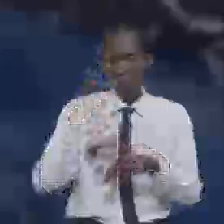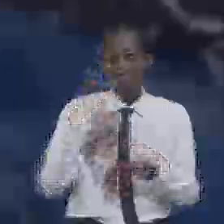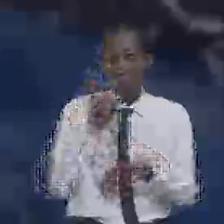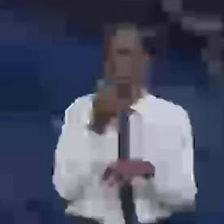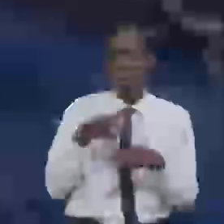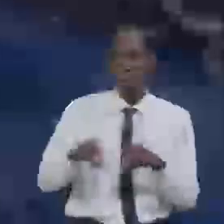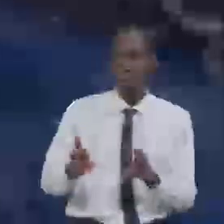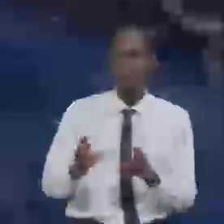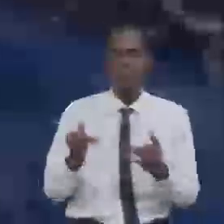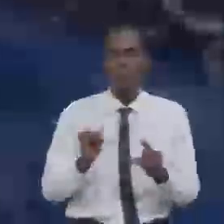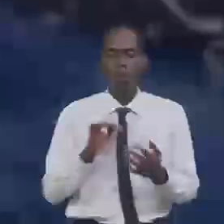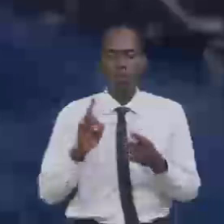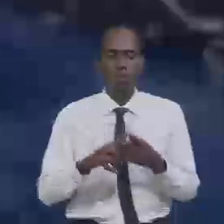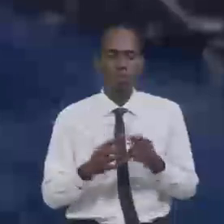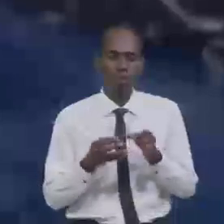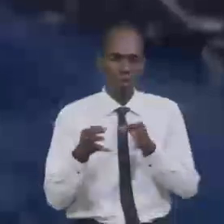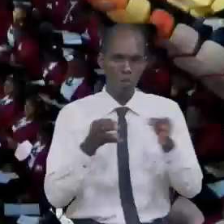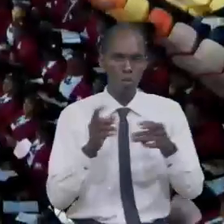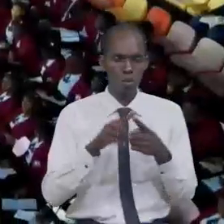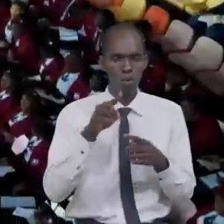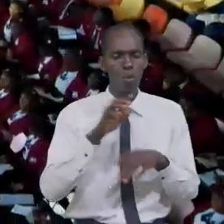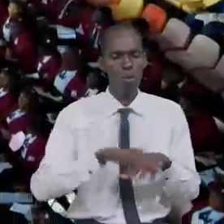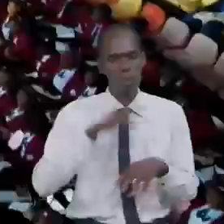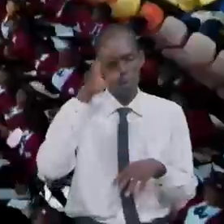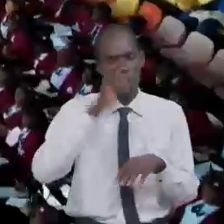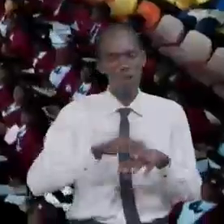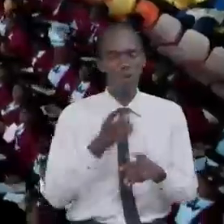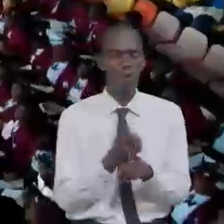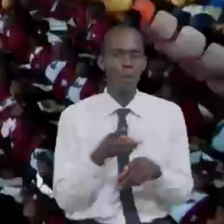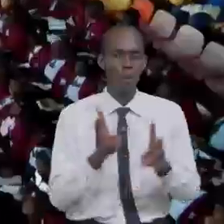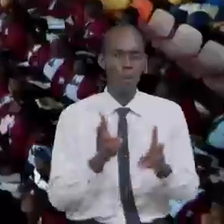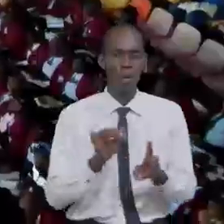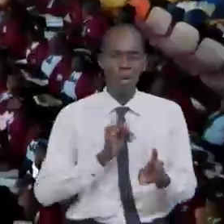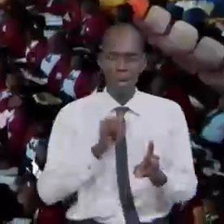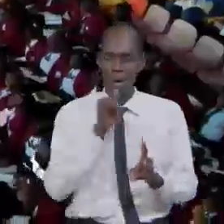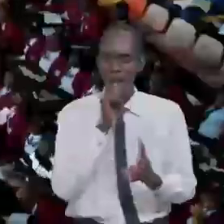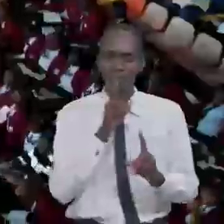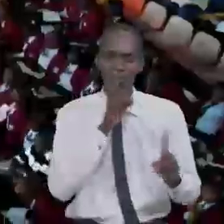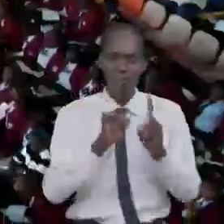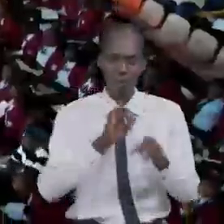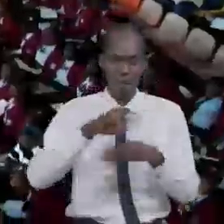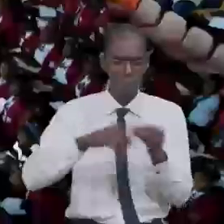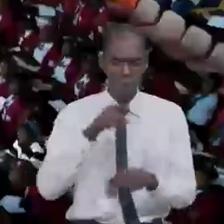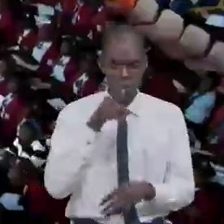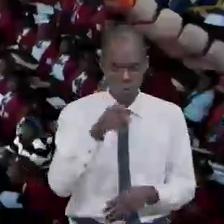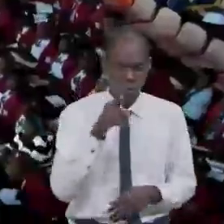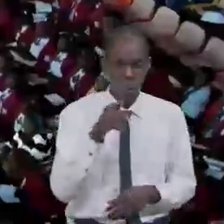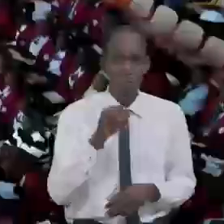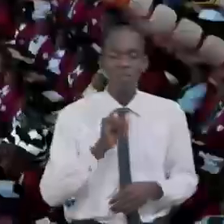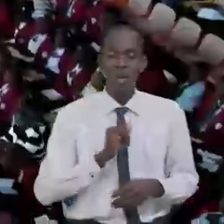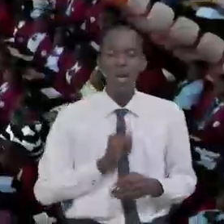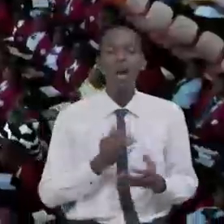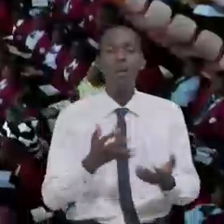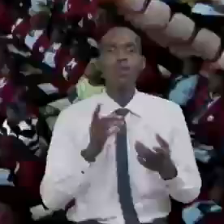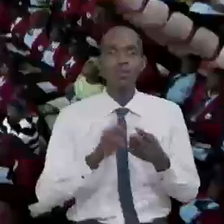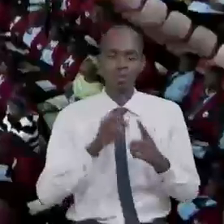the right path. I want to talk to you. I said, I want to talk about you. I said, I want to talk